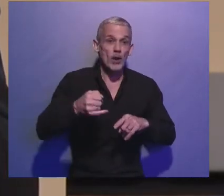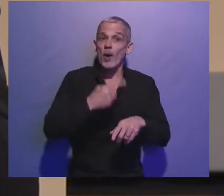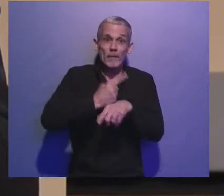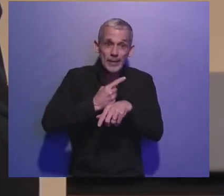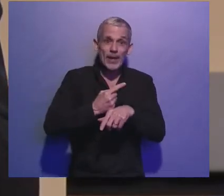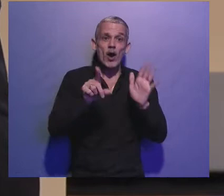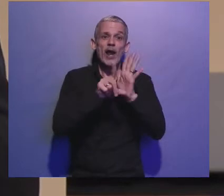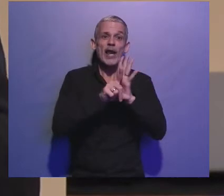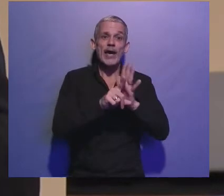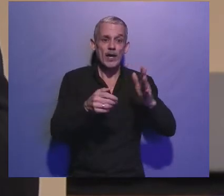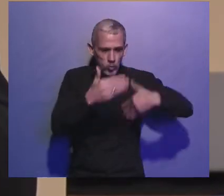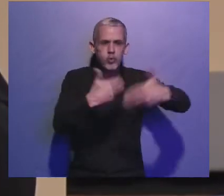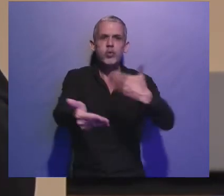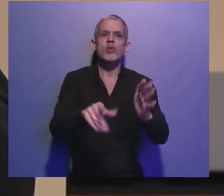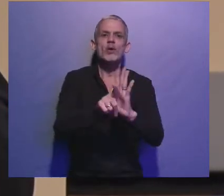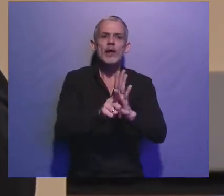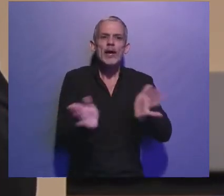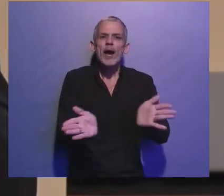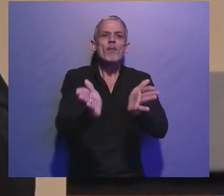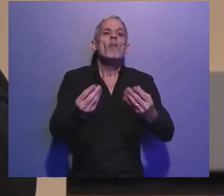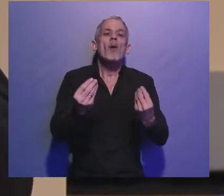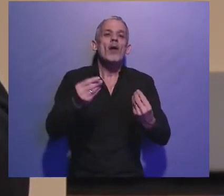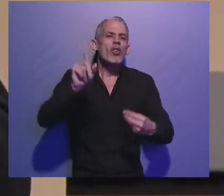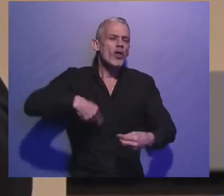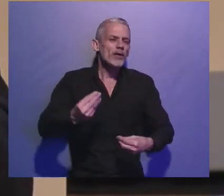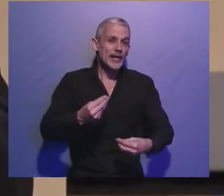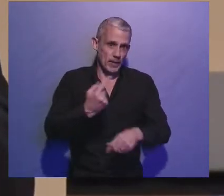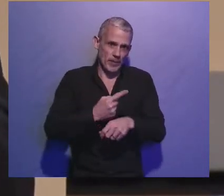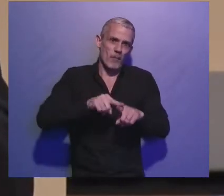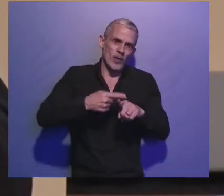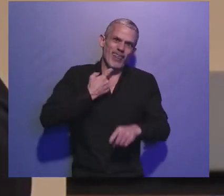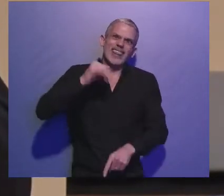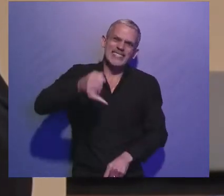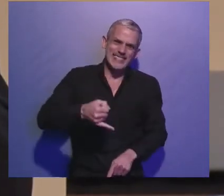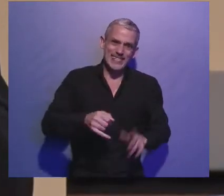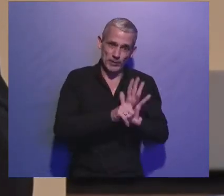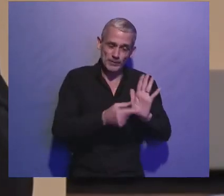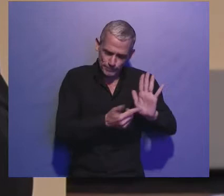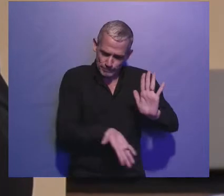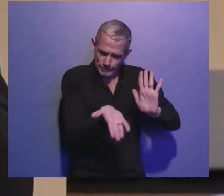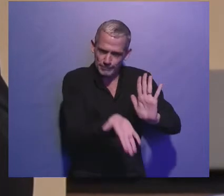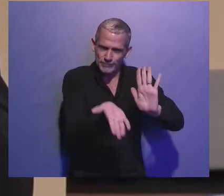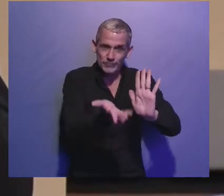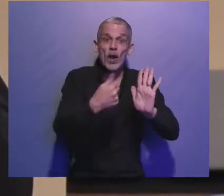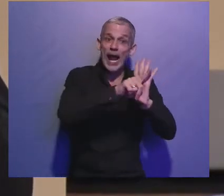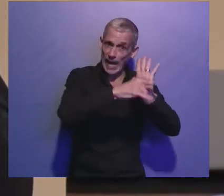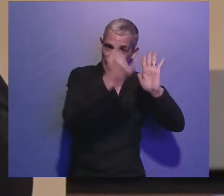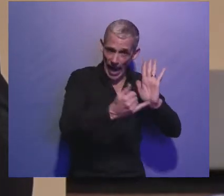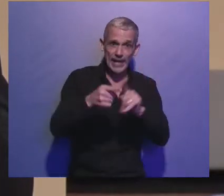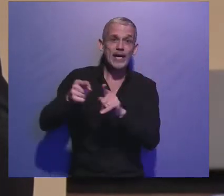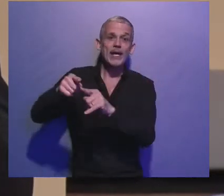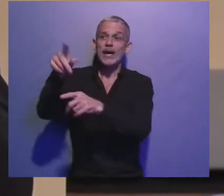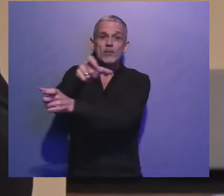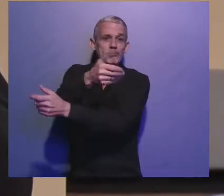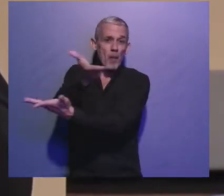political will was necessary for the law to be created. That is important. Now we have